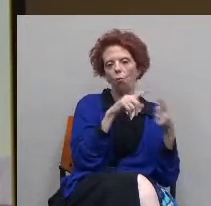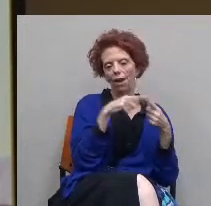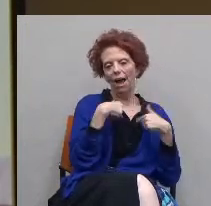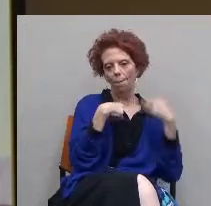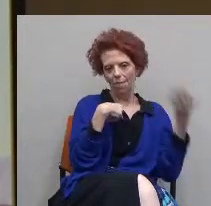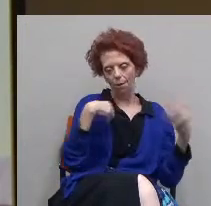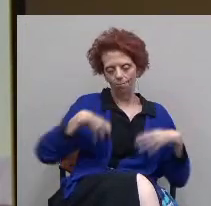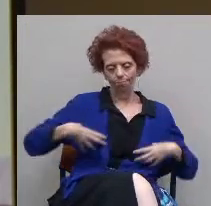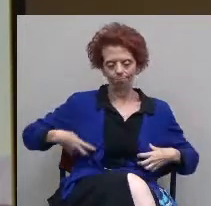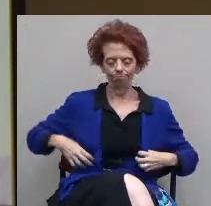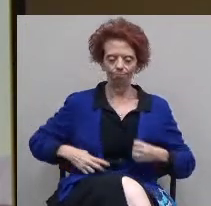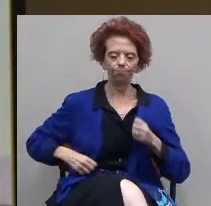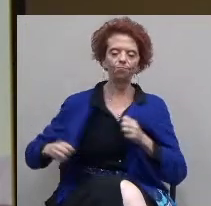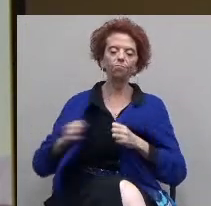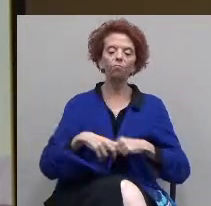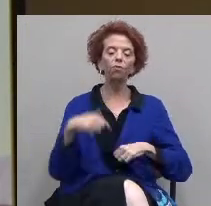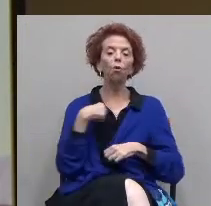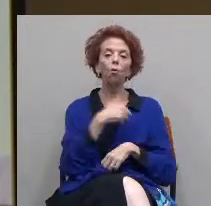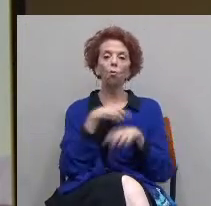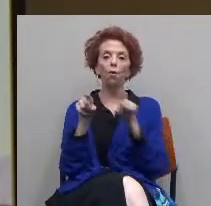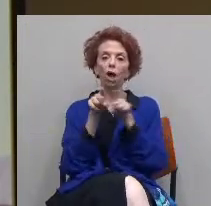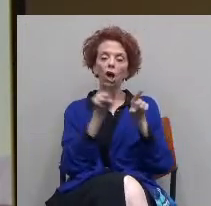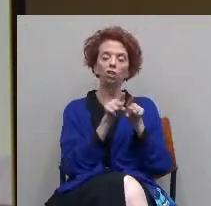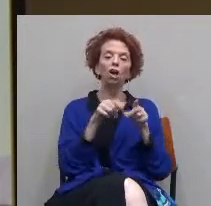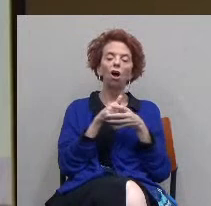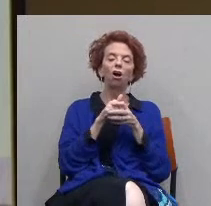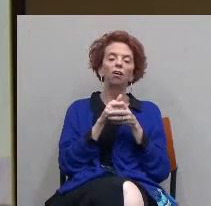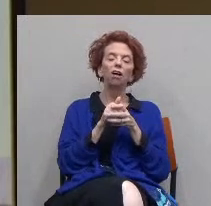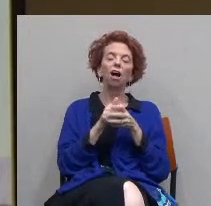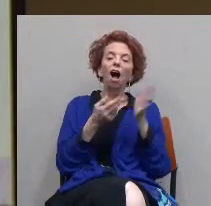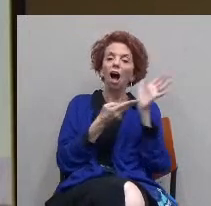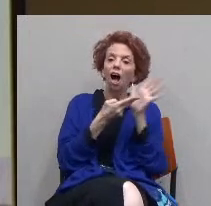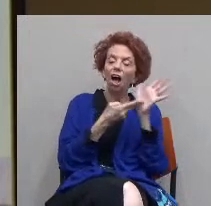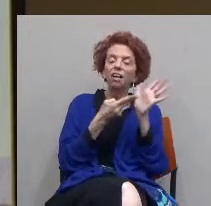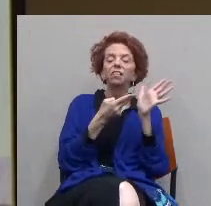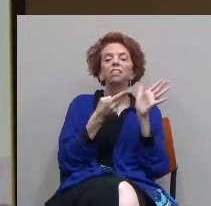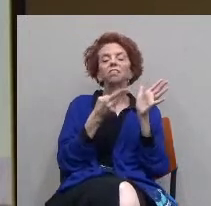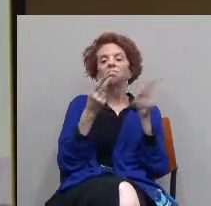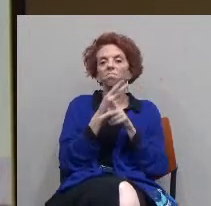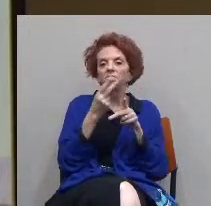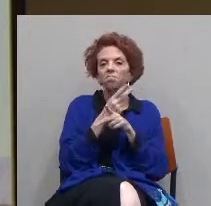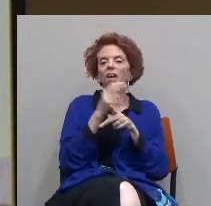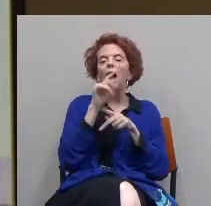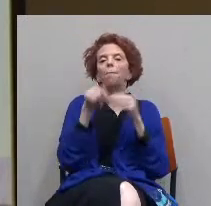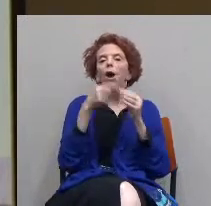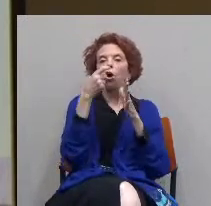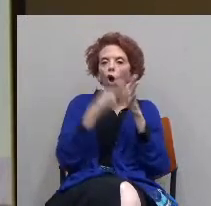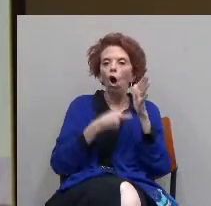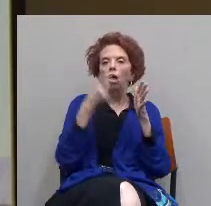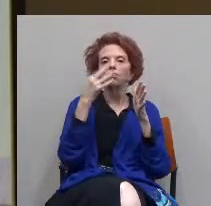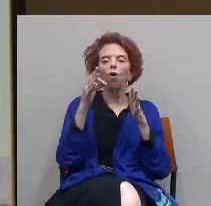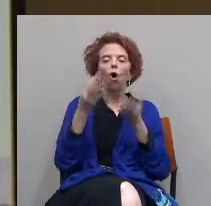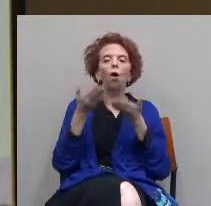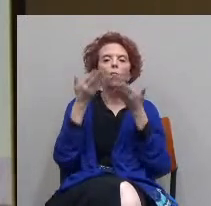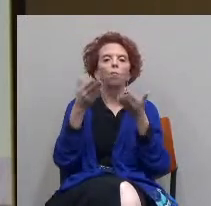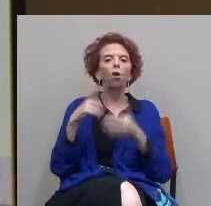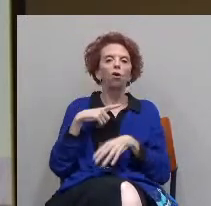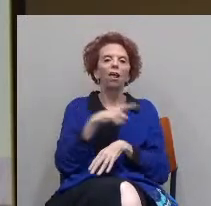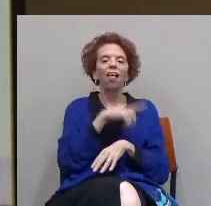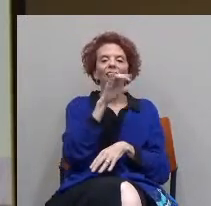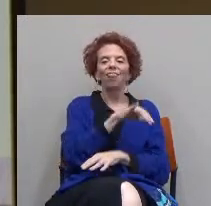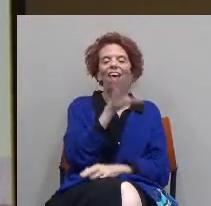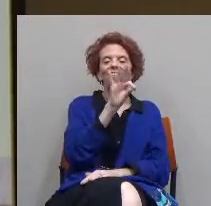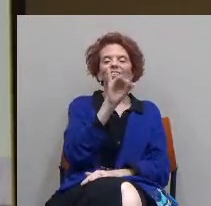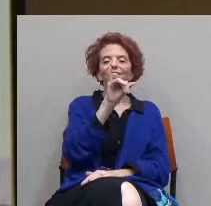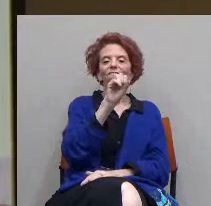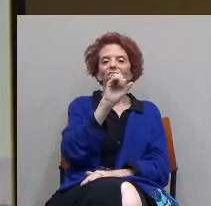Capitol. We also provide unbiased, accurate, and honest calculations on the cost of proposed legislation. So these are called fiscal notes. If